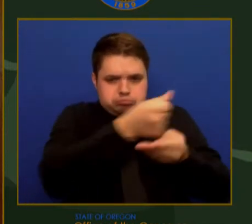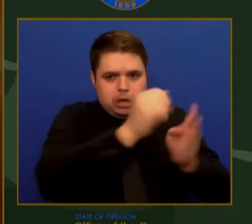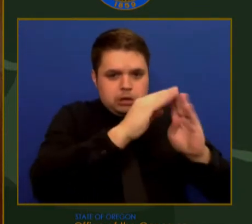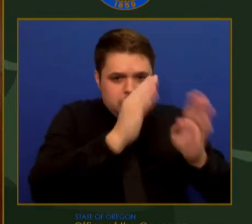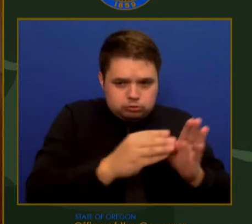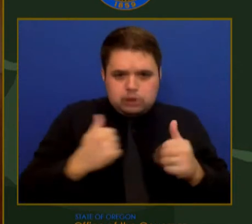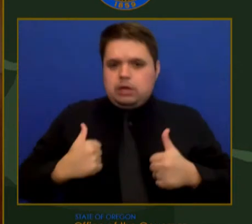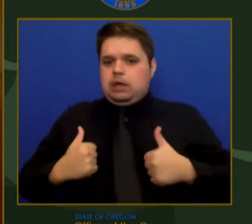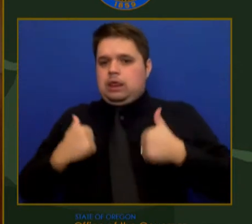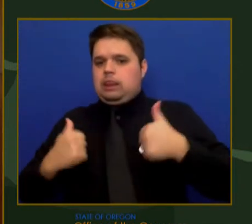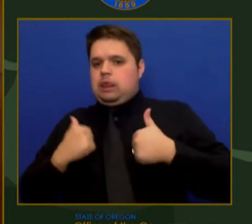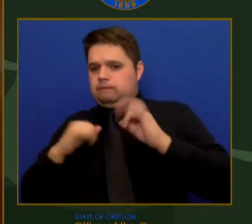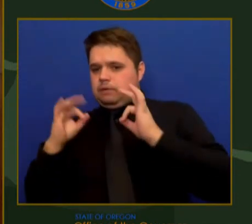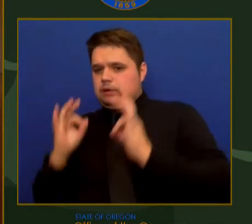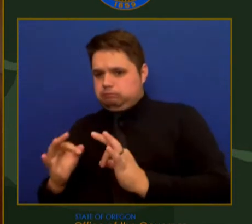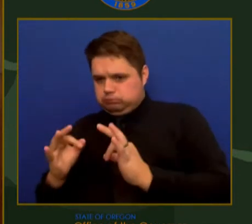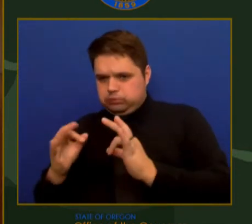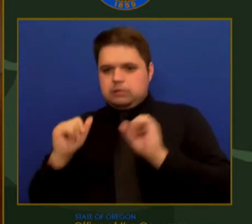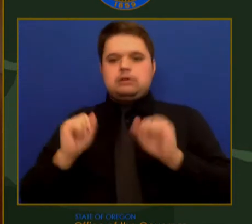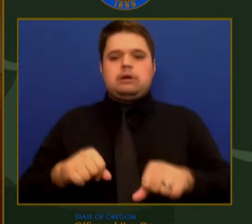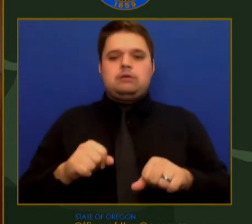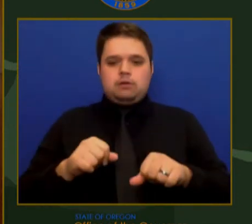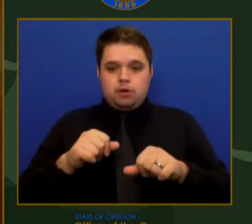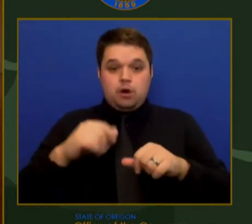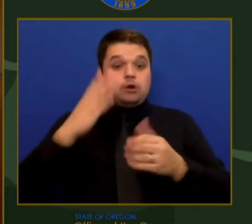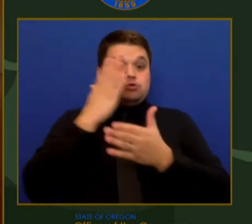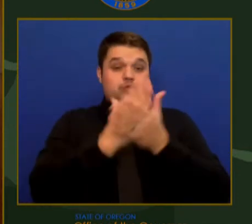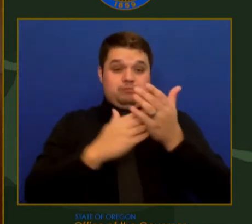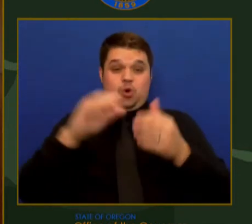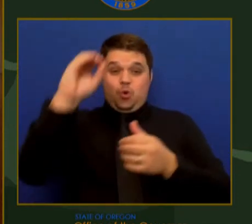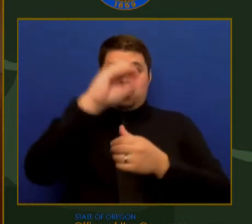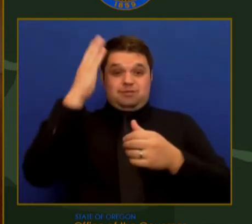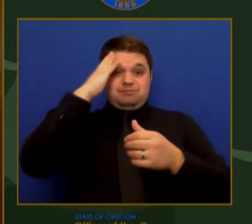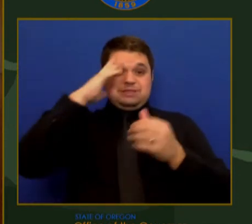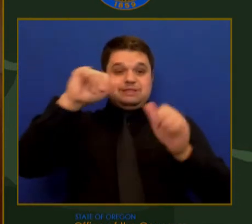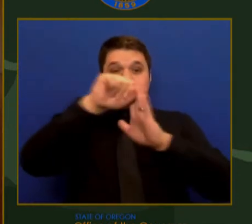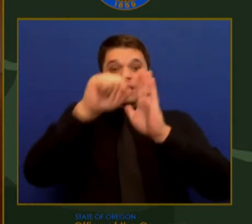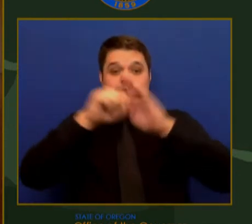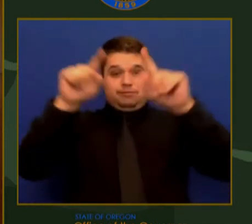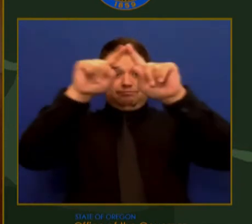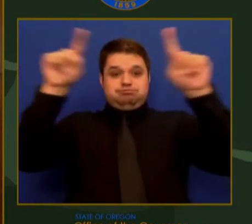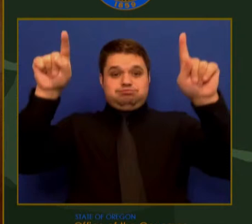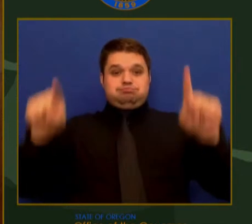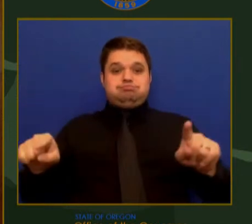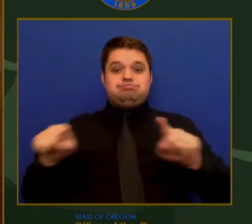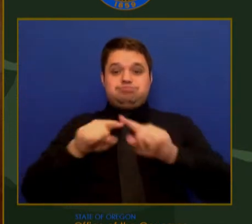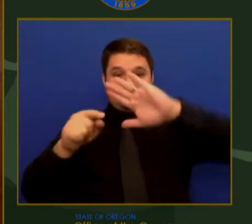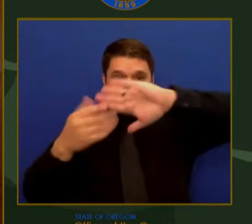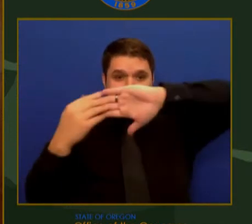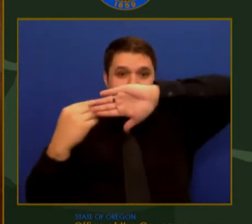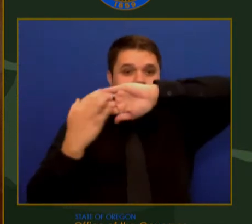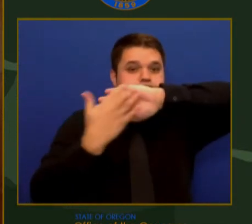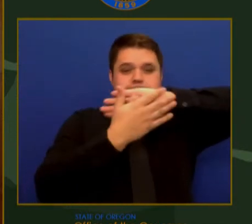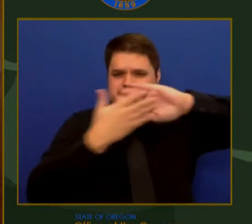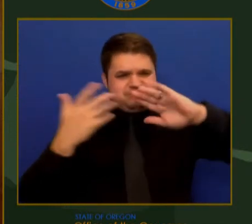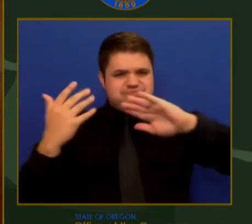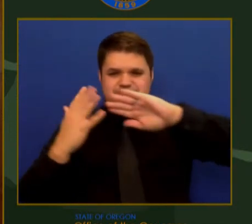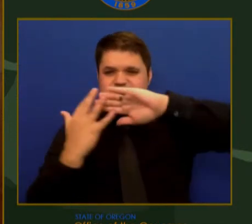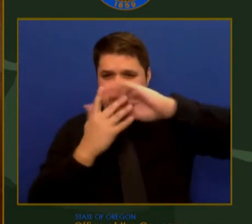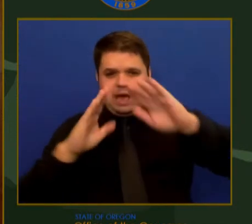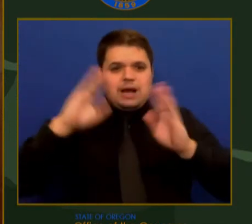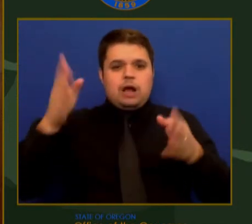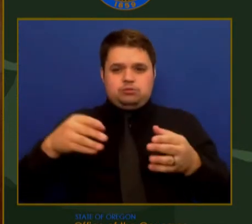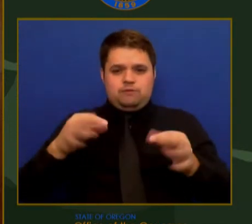Coos Bay to Ontario and back again. Since 2000, single-family home prices have tripled